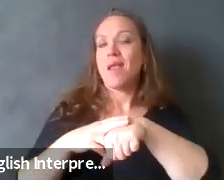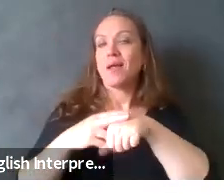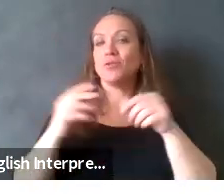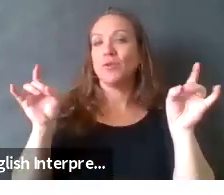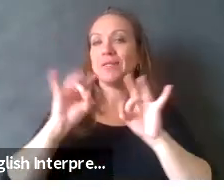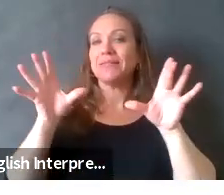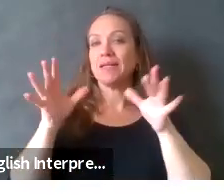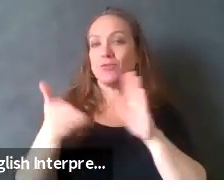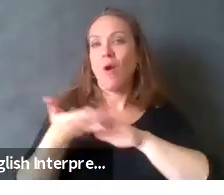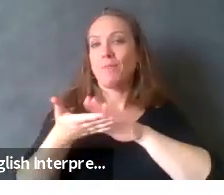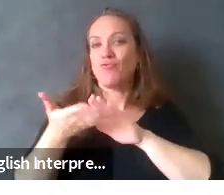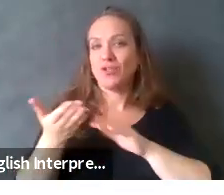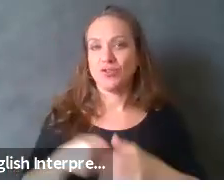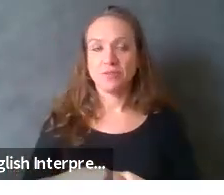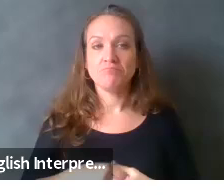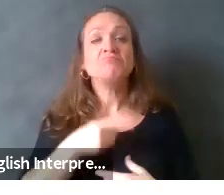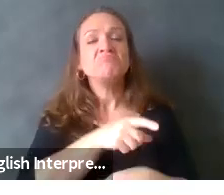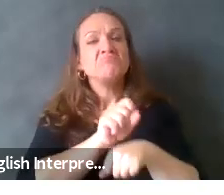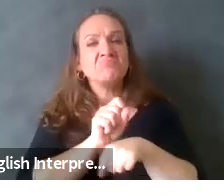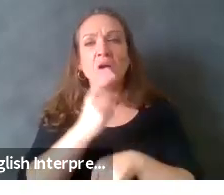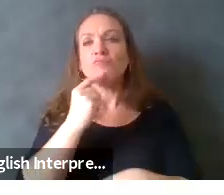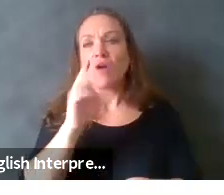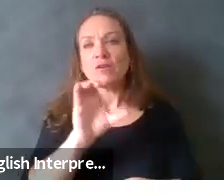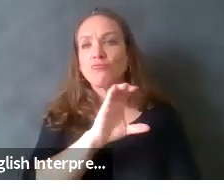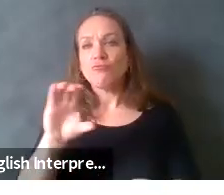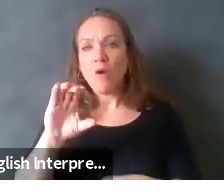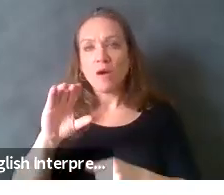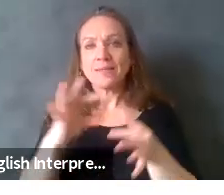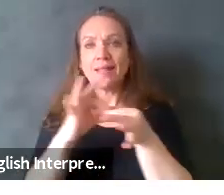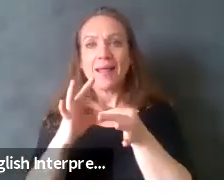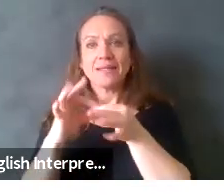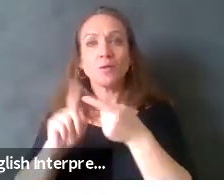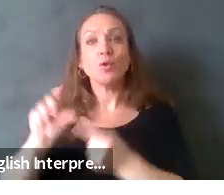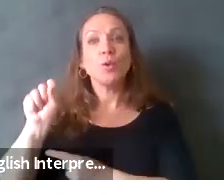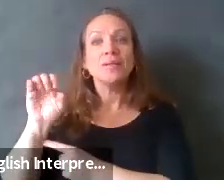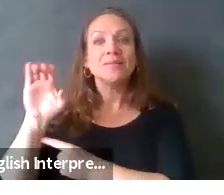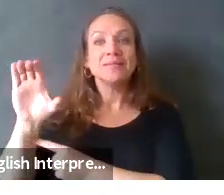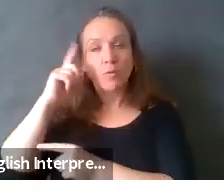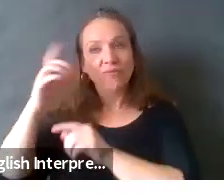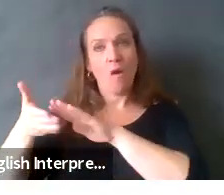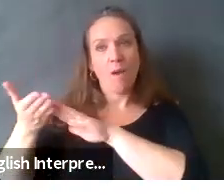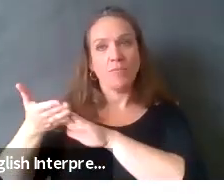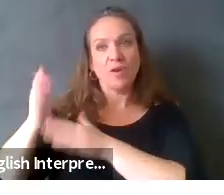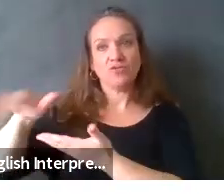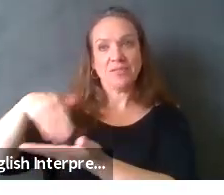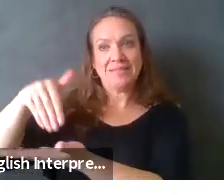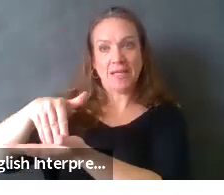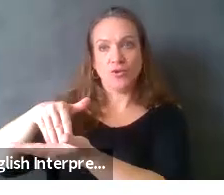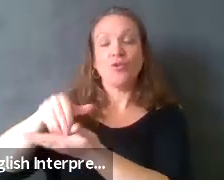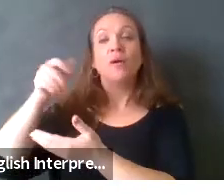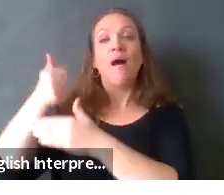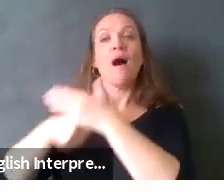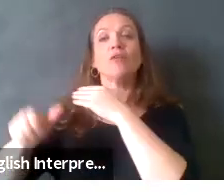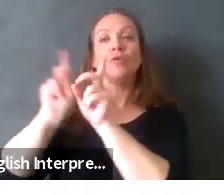Cross. Mary serves as the Red Cross liaison to the Secretary of the Operations Center at the Department of